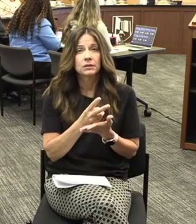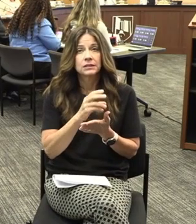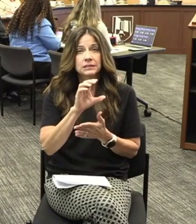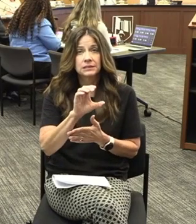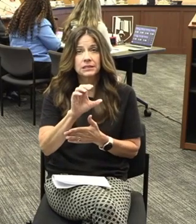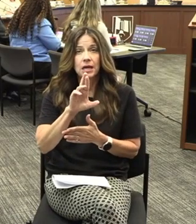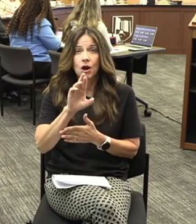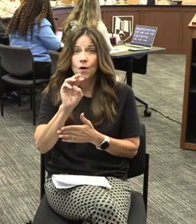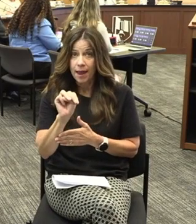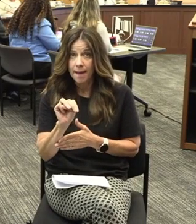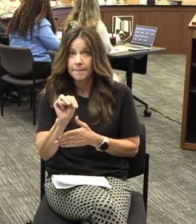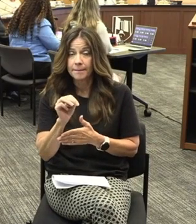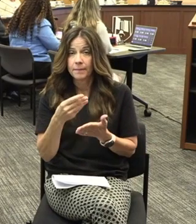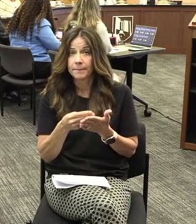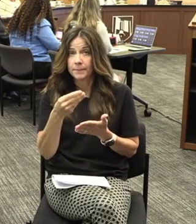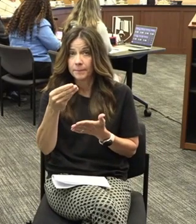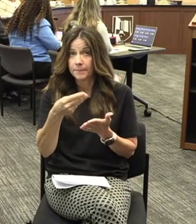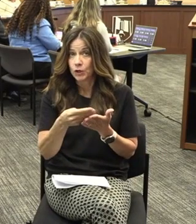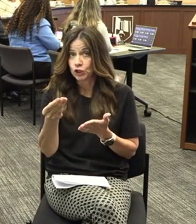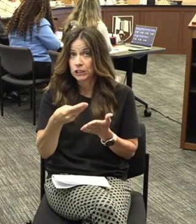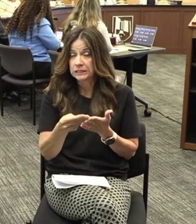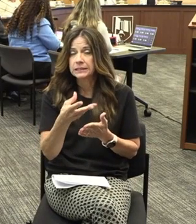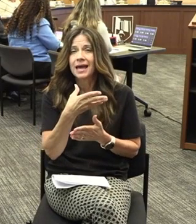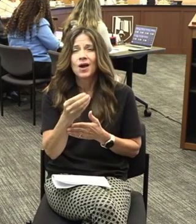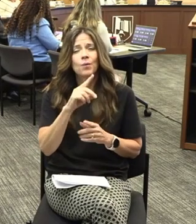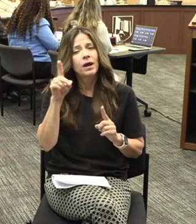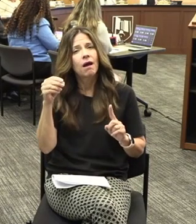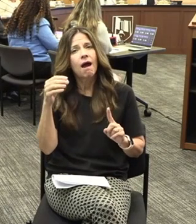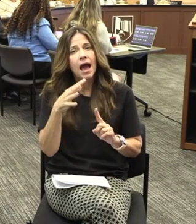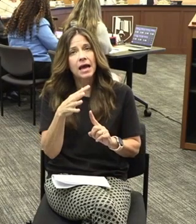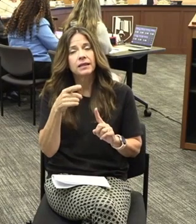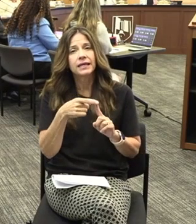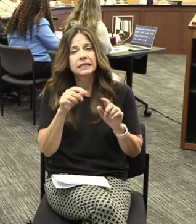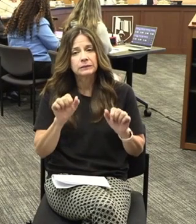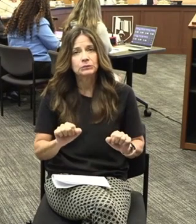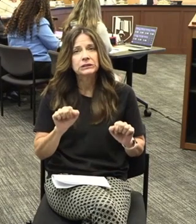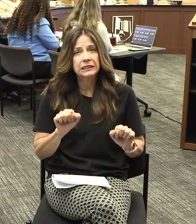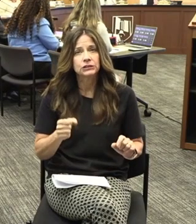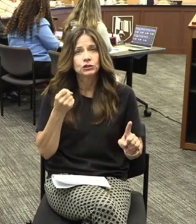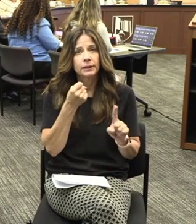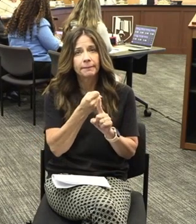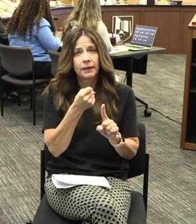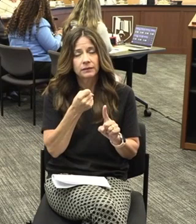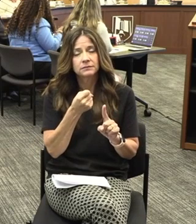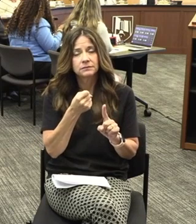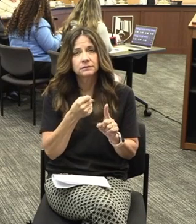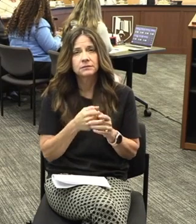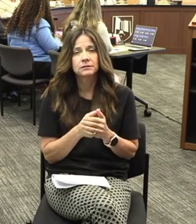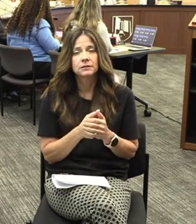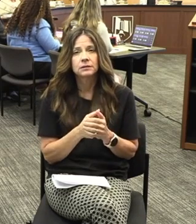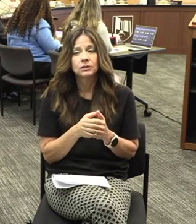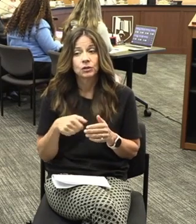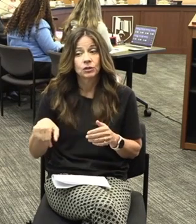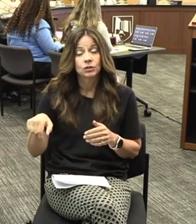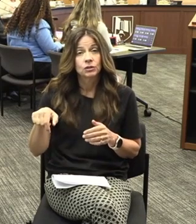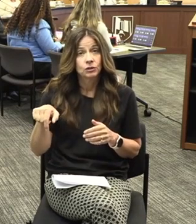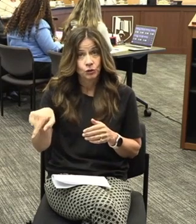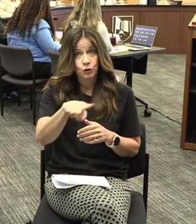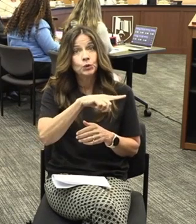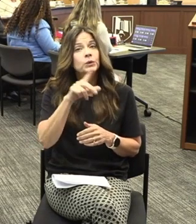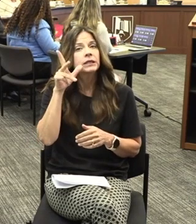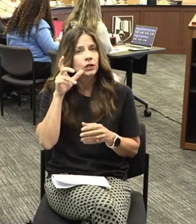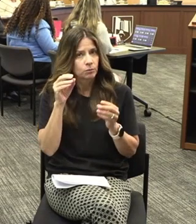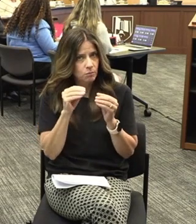CRM purchase. And while we highlighted its potential impact, you will hear more and